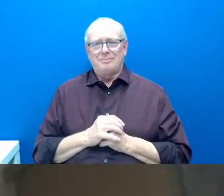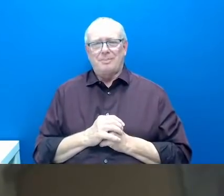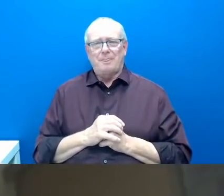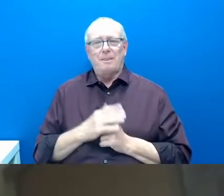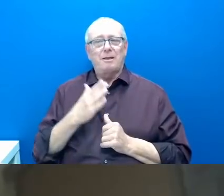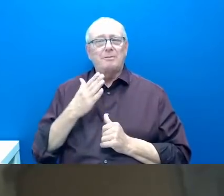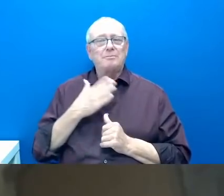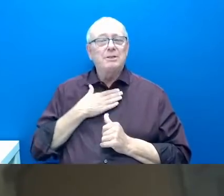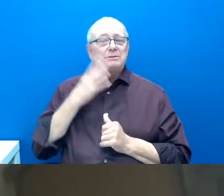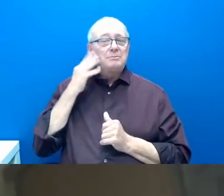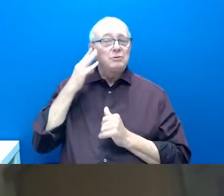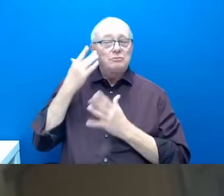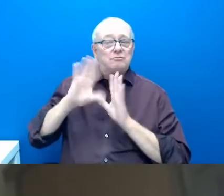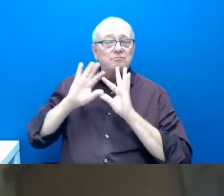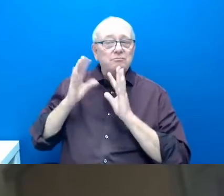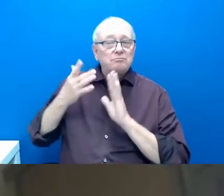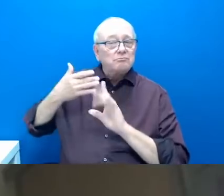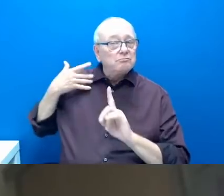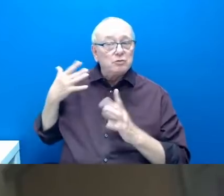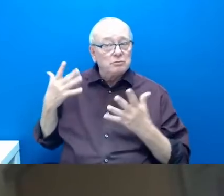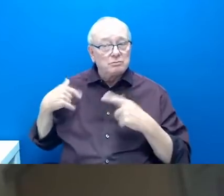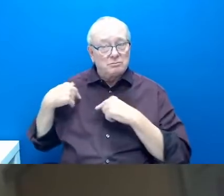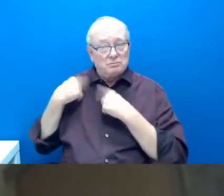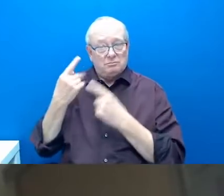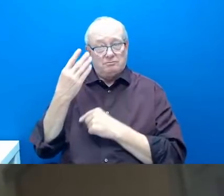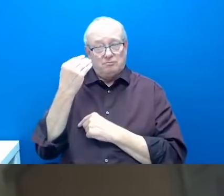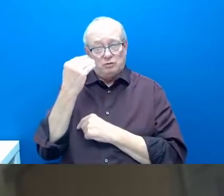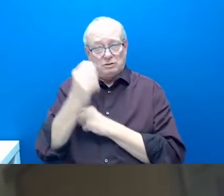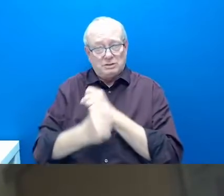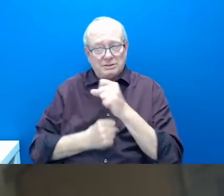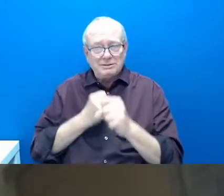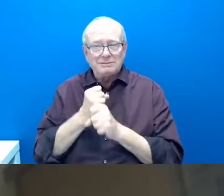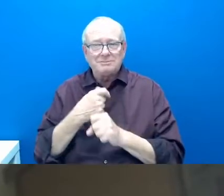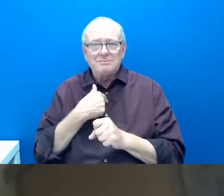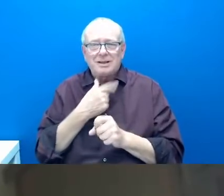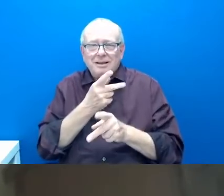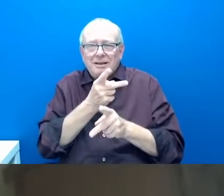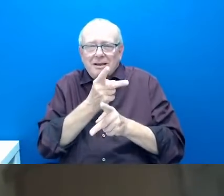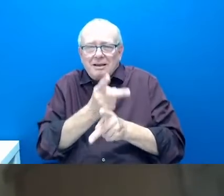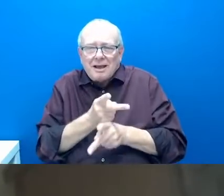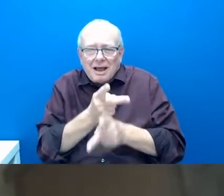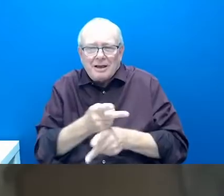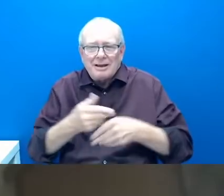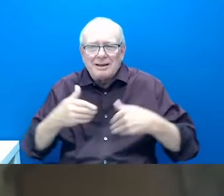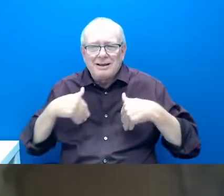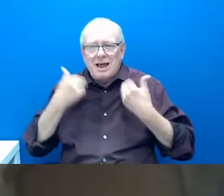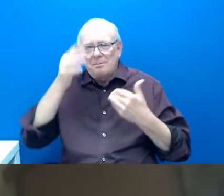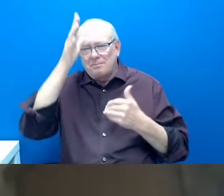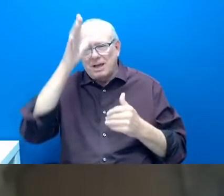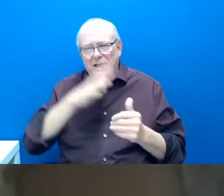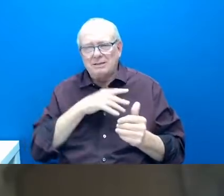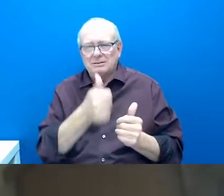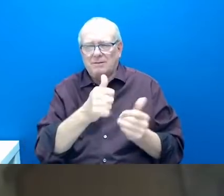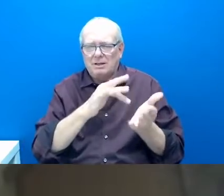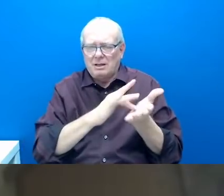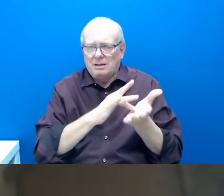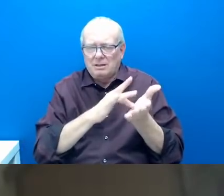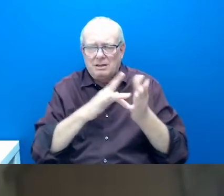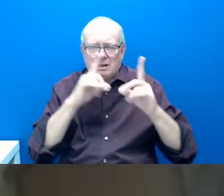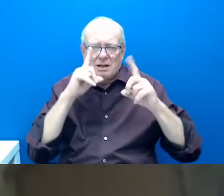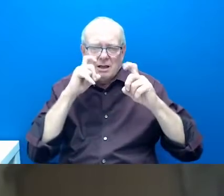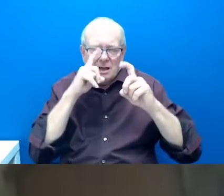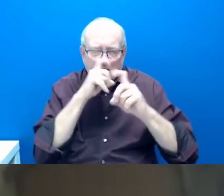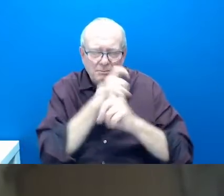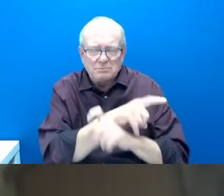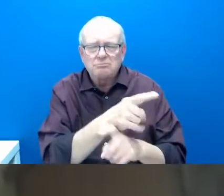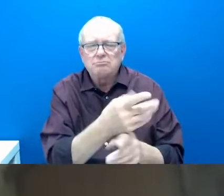background is actually for about 14 years, I was lucky enough to care for a young man who was medically complex, but unfortunately